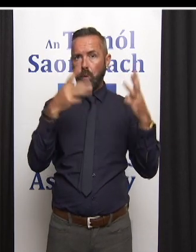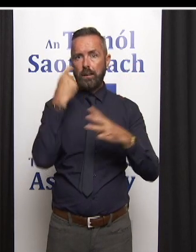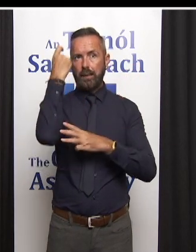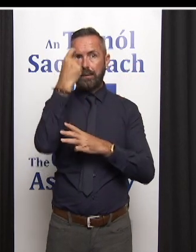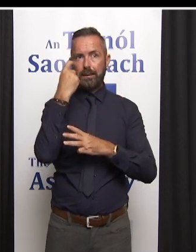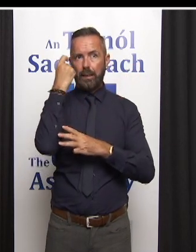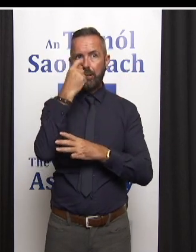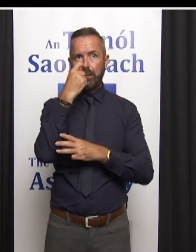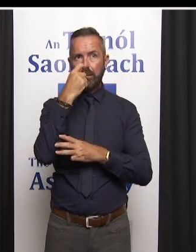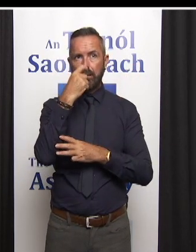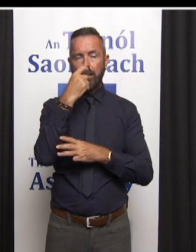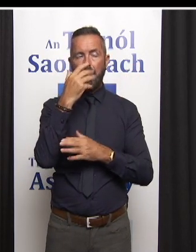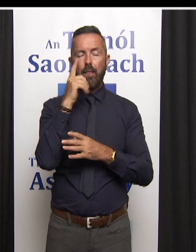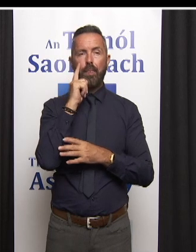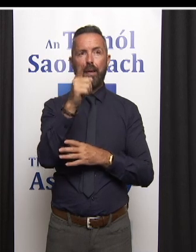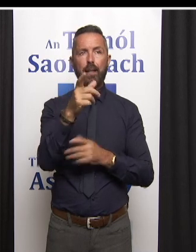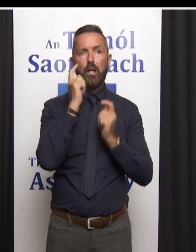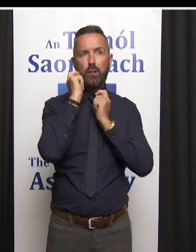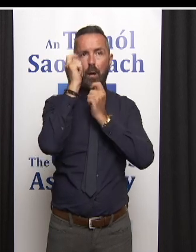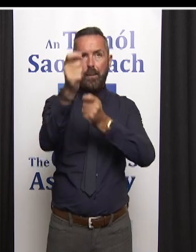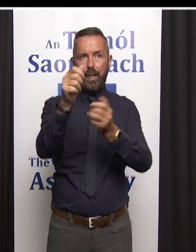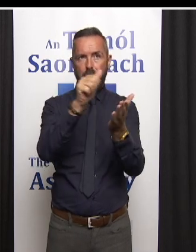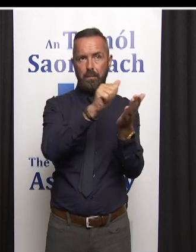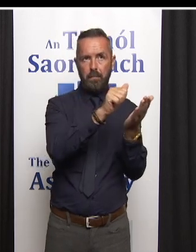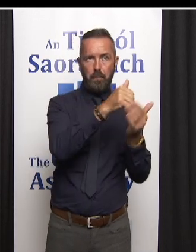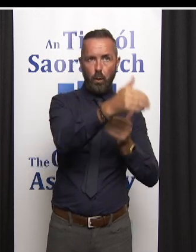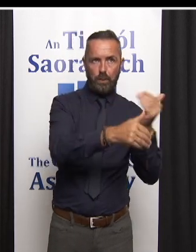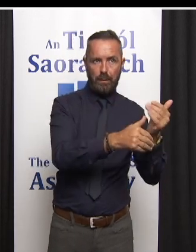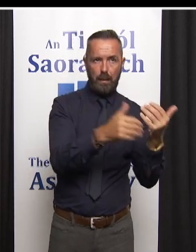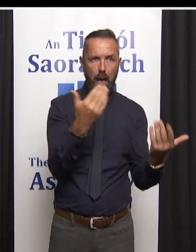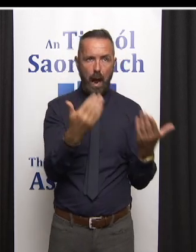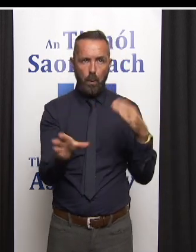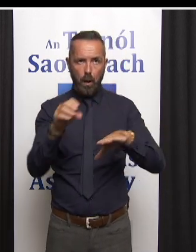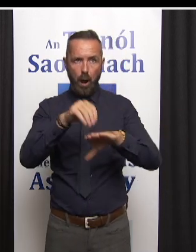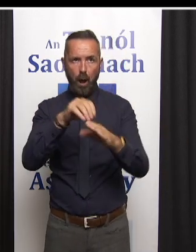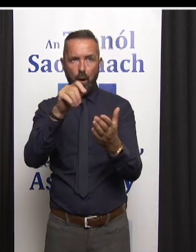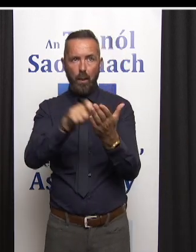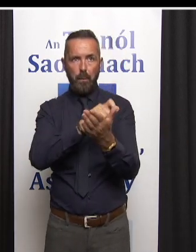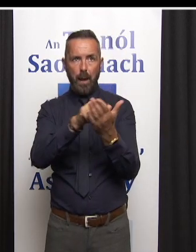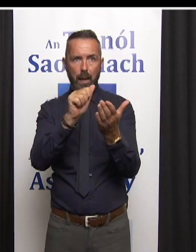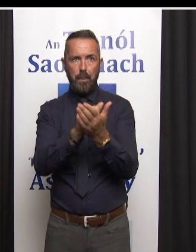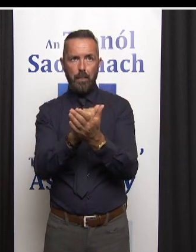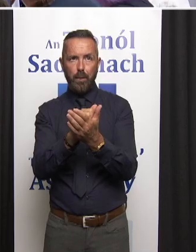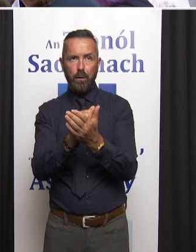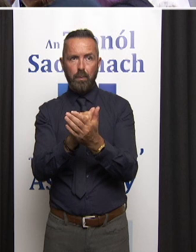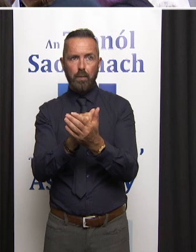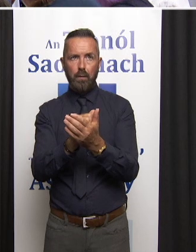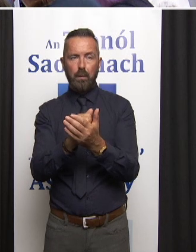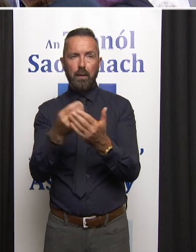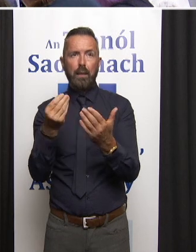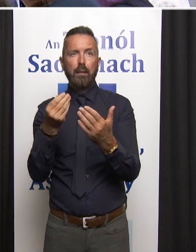nomination process? How do you get on the ballot paper? Campaign spending limits, for example, roles, numbers, terms and conditions